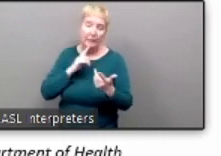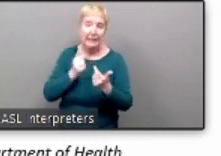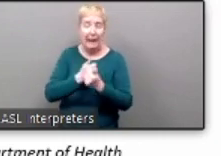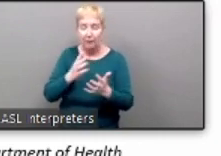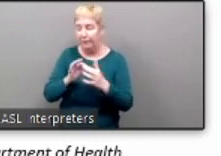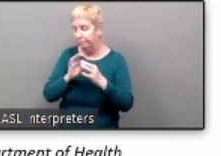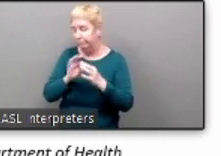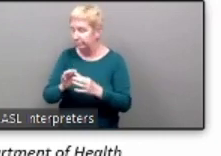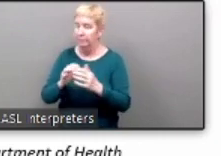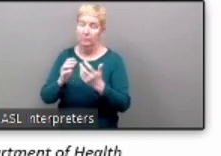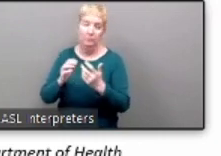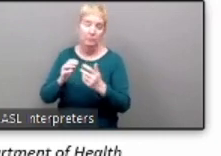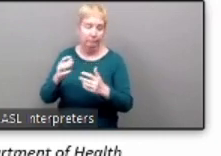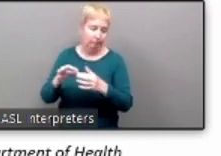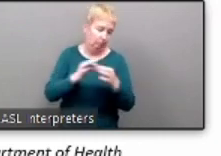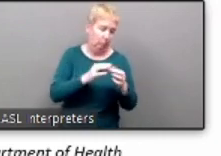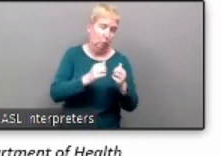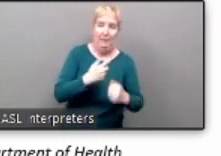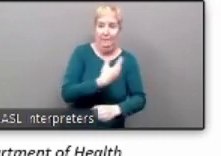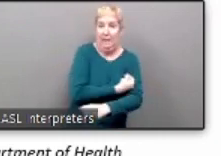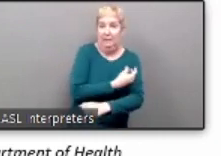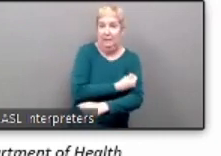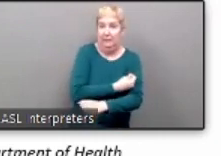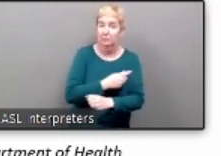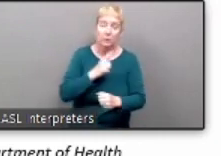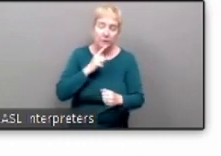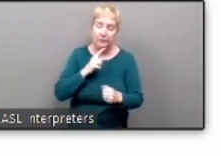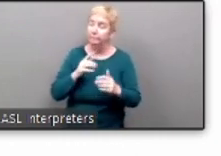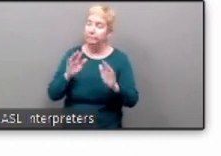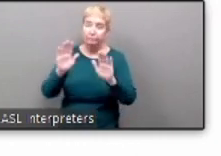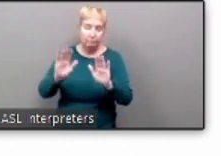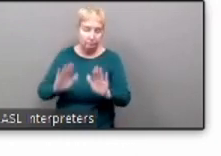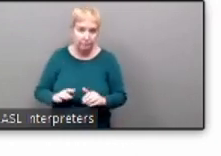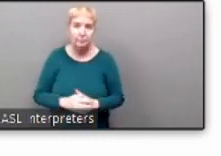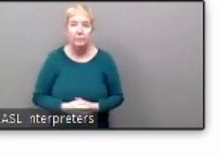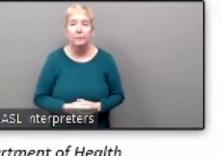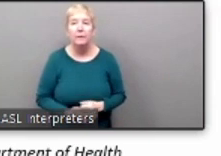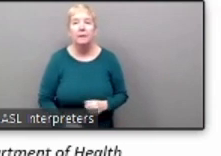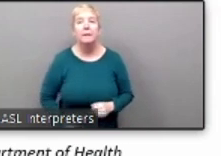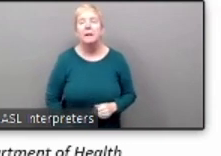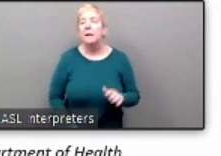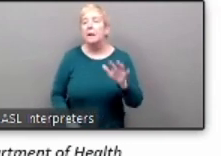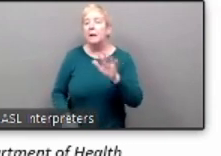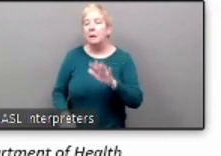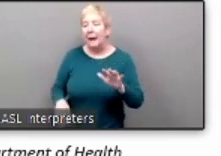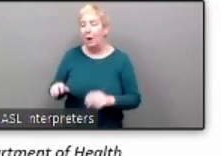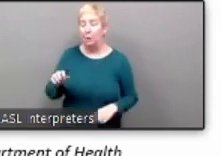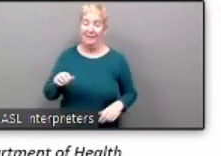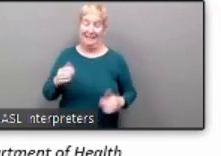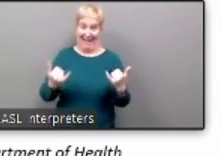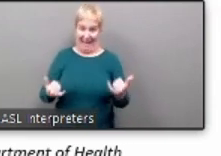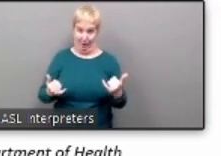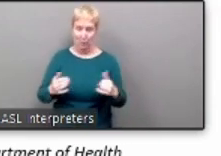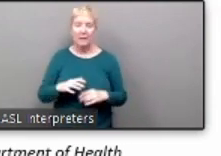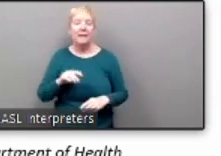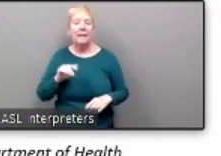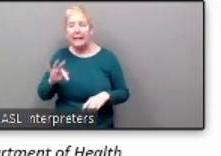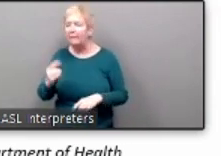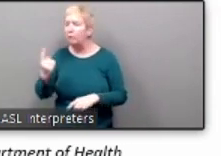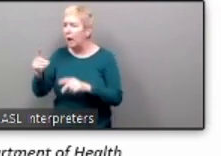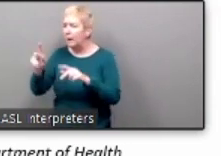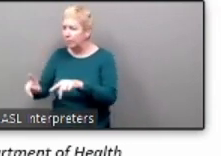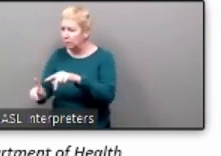the decline in cases due to vaccinations. We're still vaccinating 33 people for every one case we